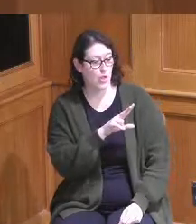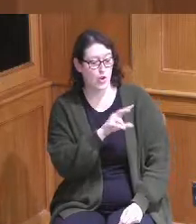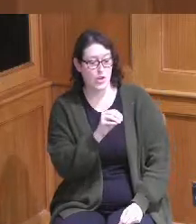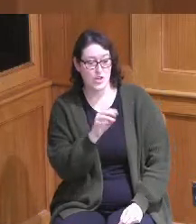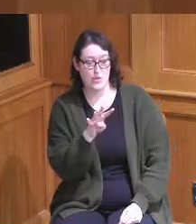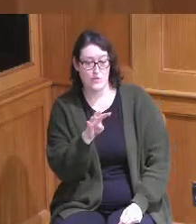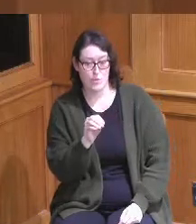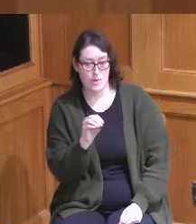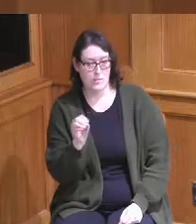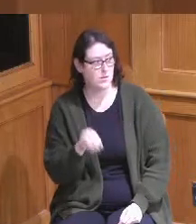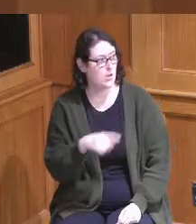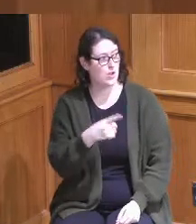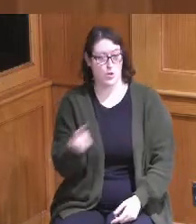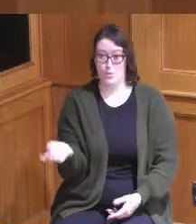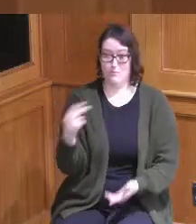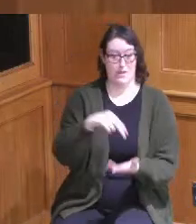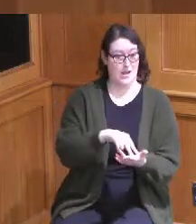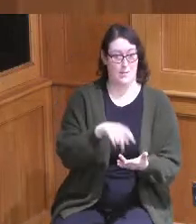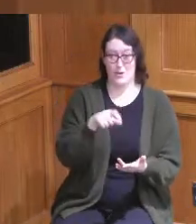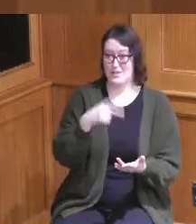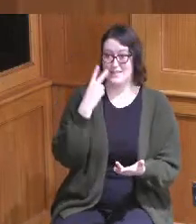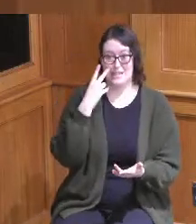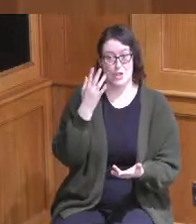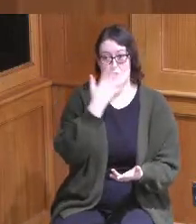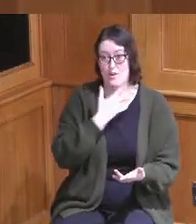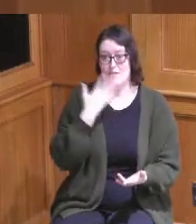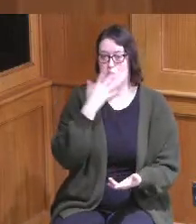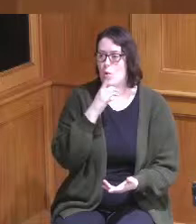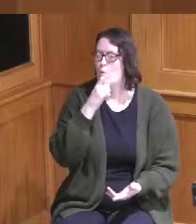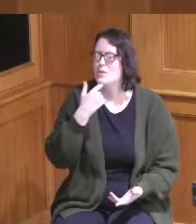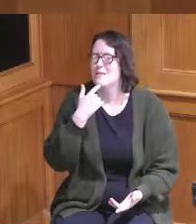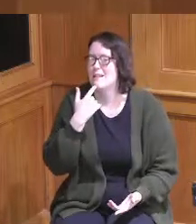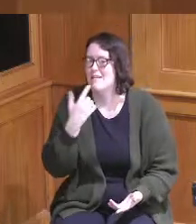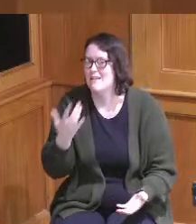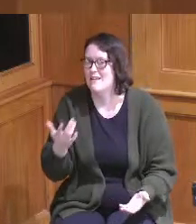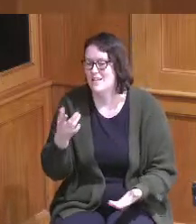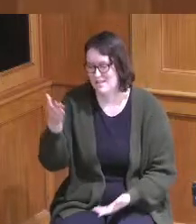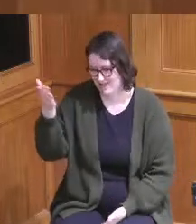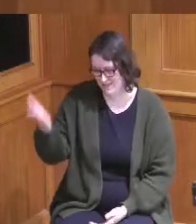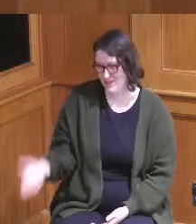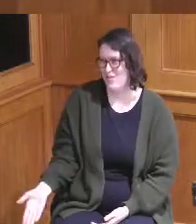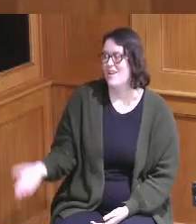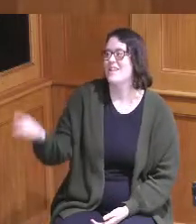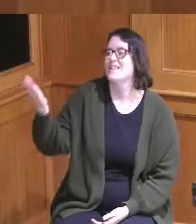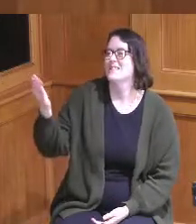You got to get on the microphone and they need to see your face. When they say, who said it? I want to say, here he is.